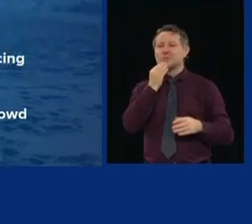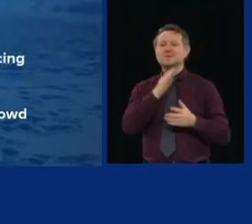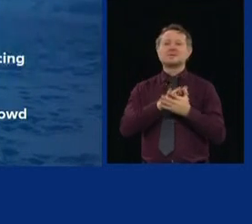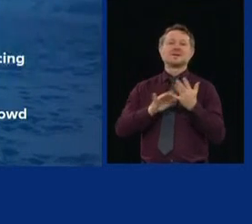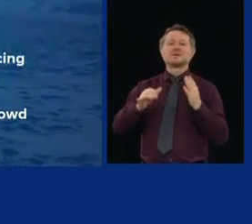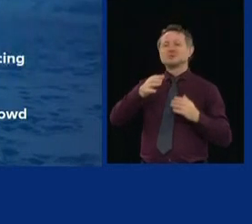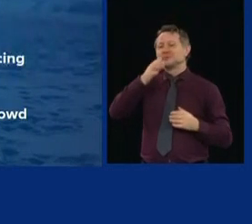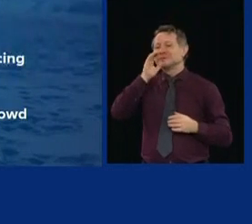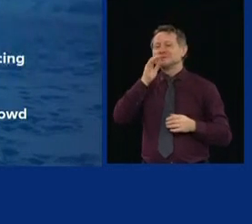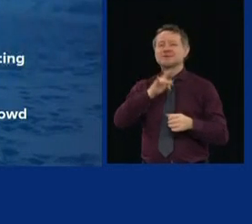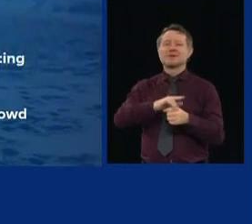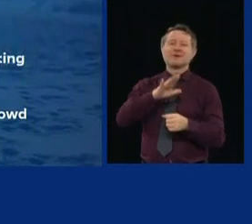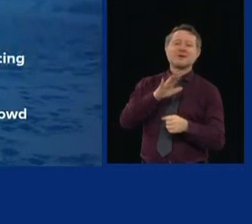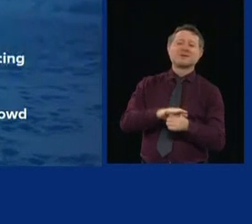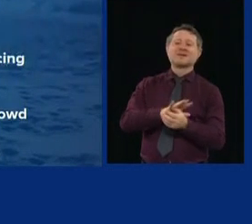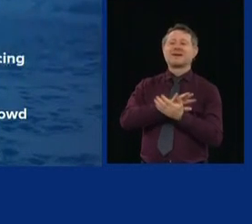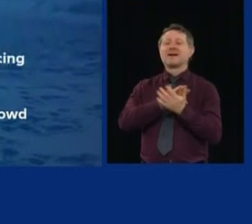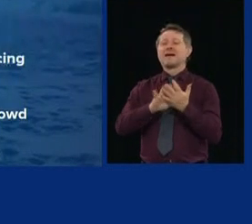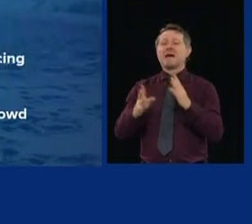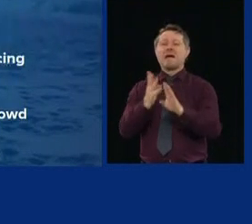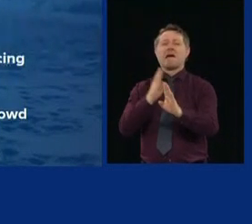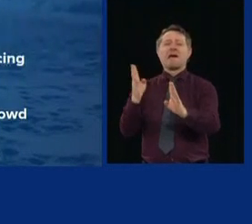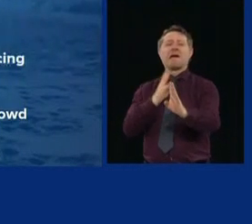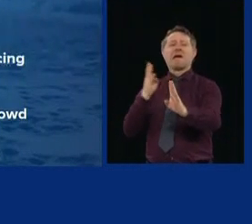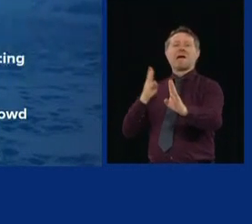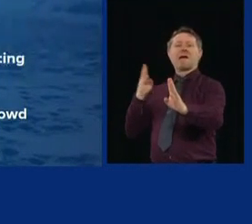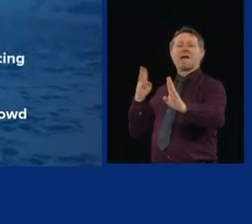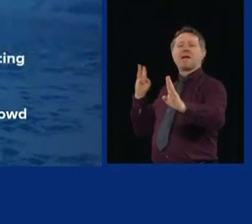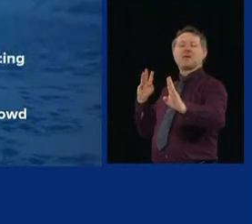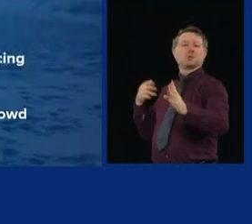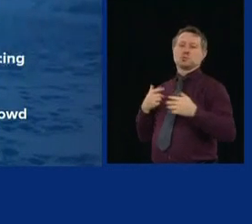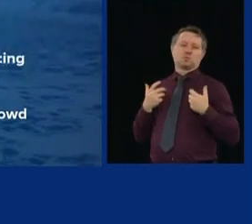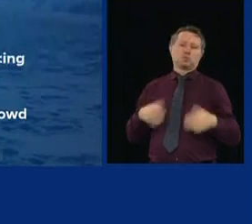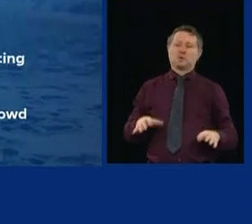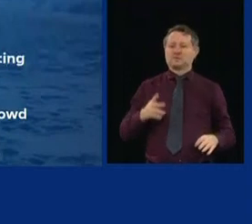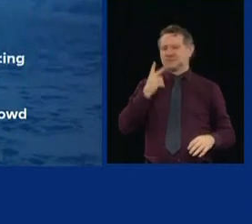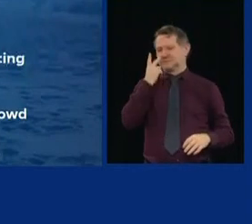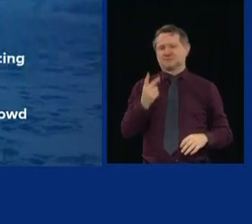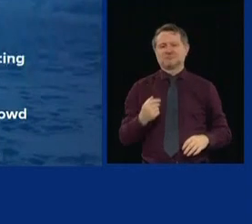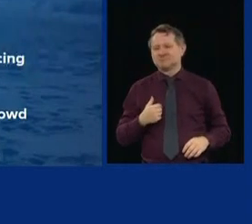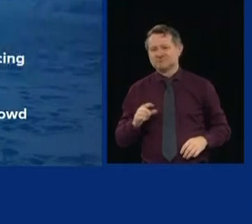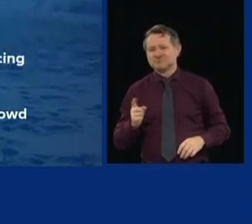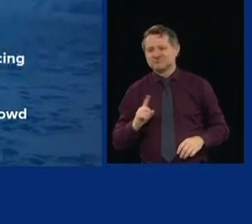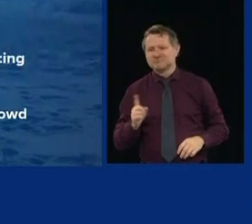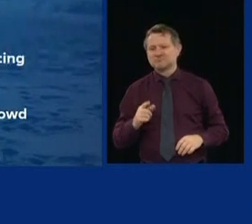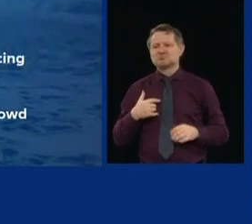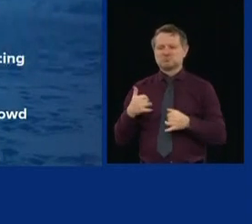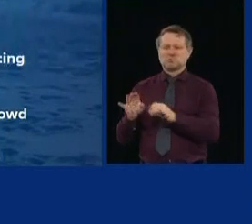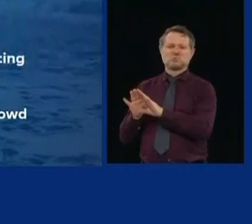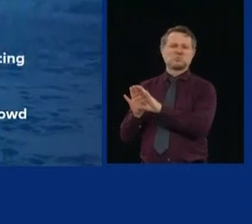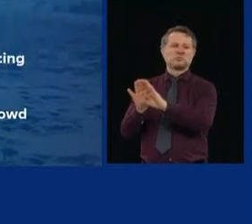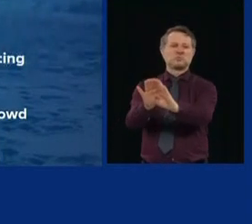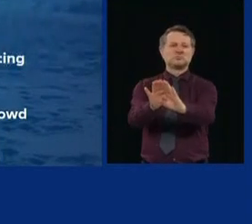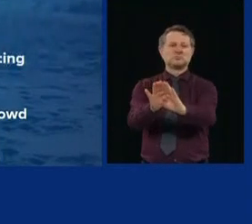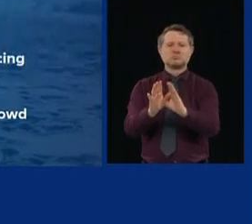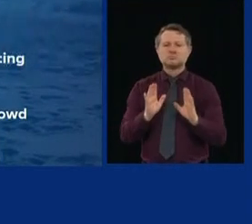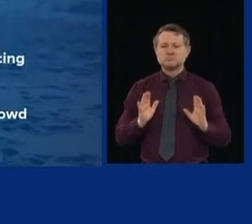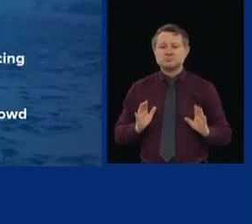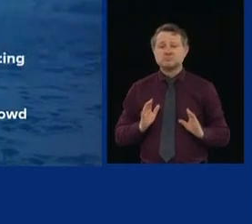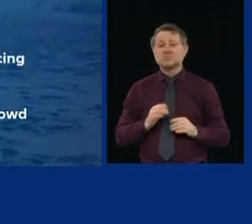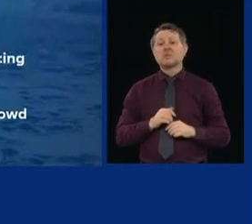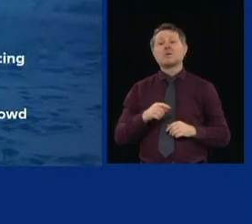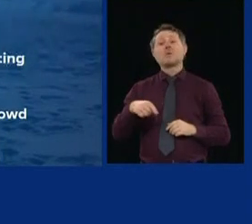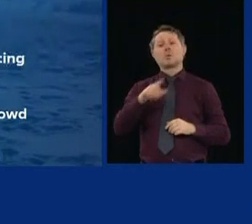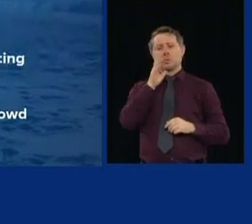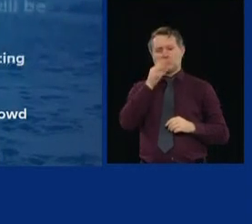of people waiting on concessions for concession stands, and we'll ensure that staff levels are